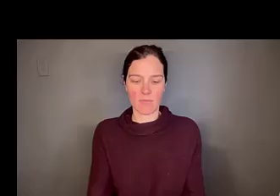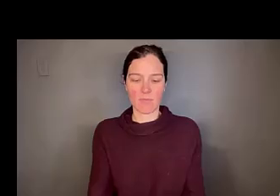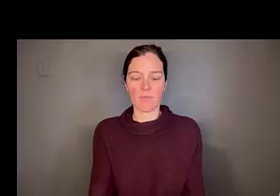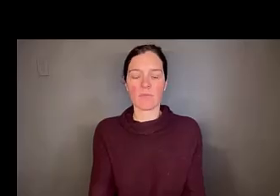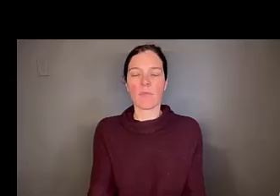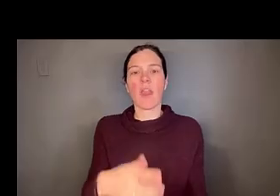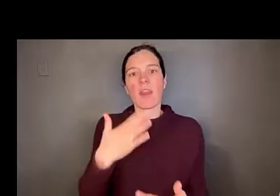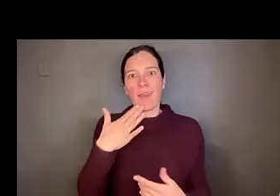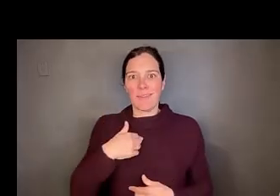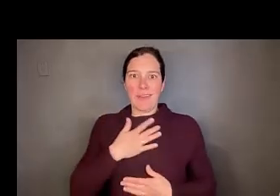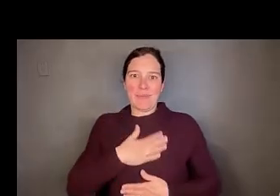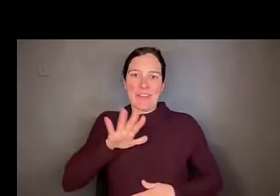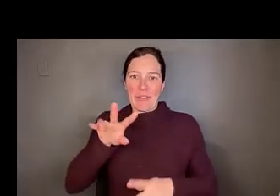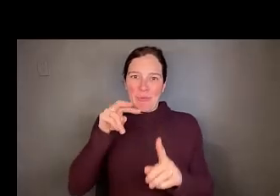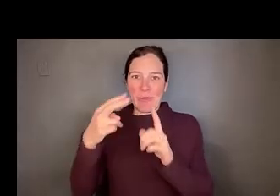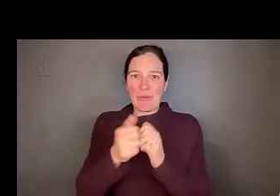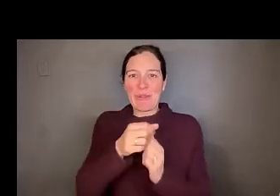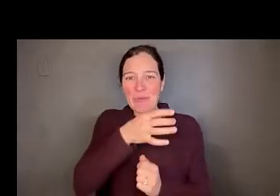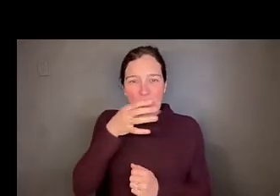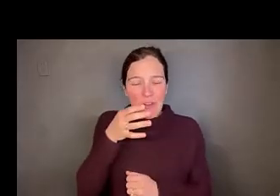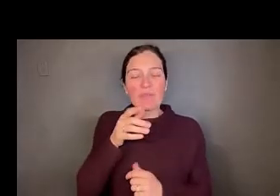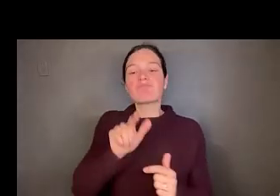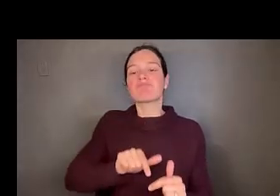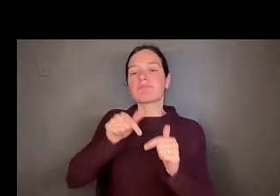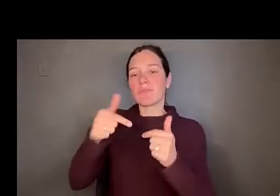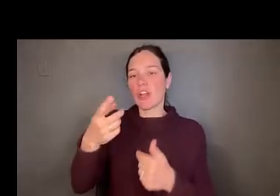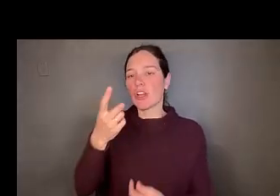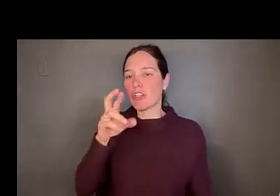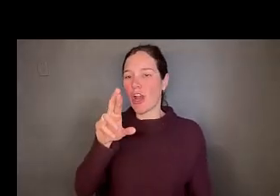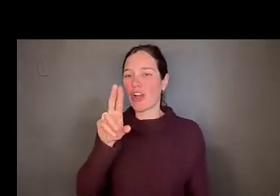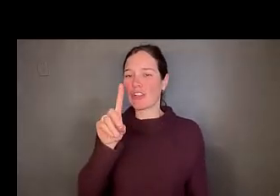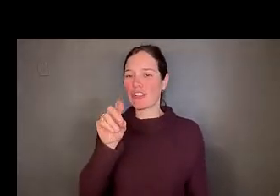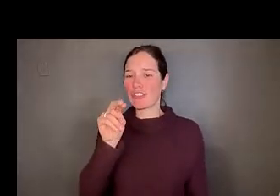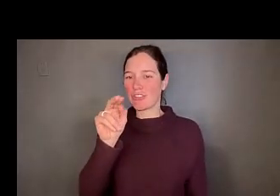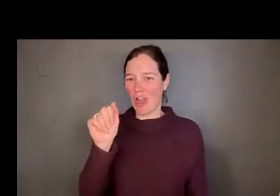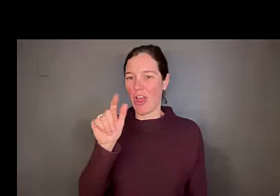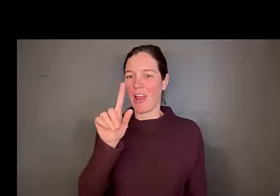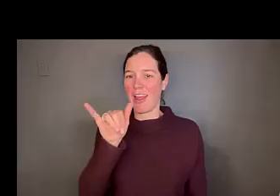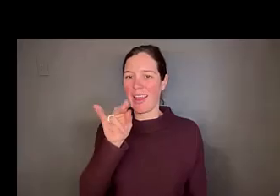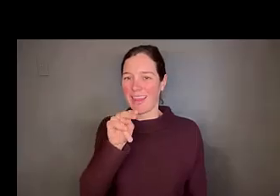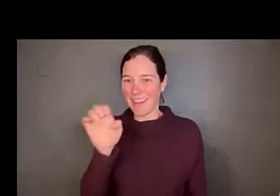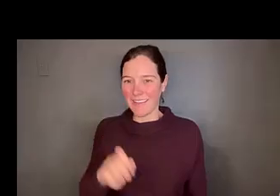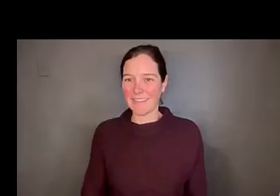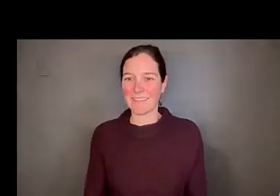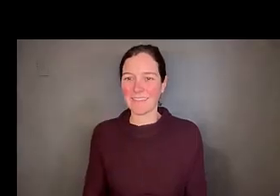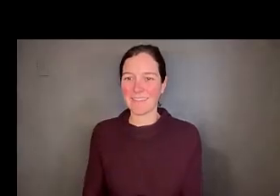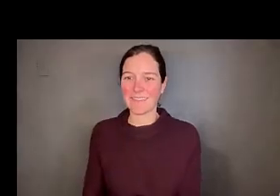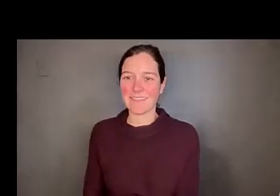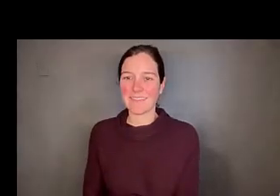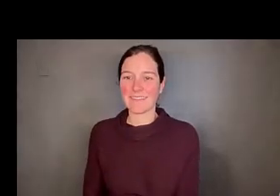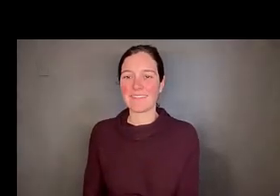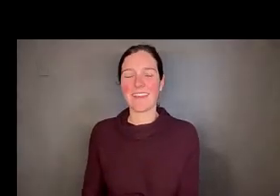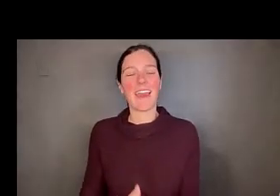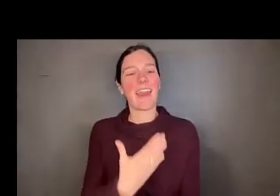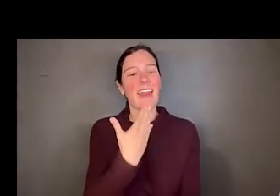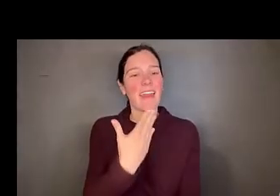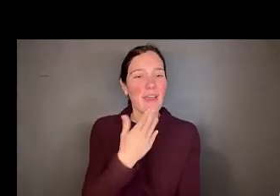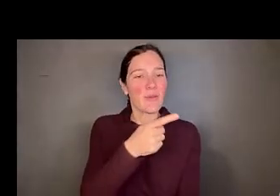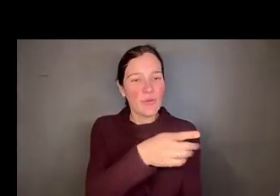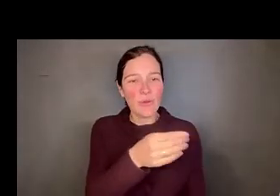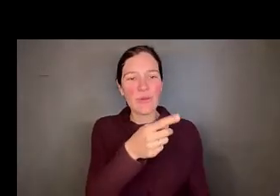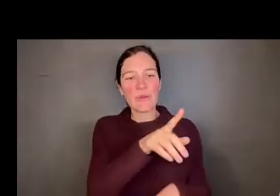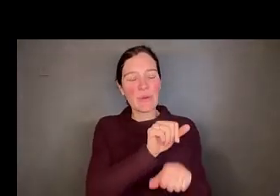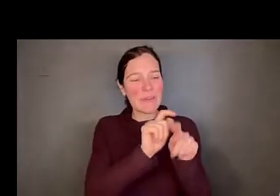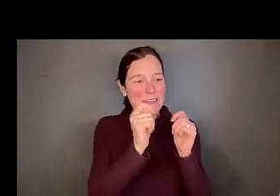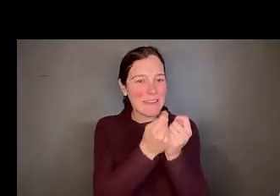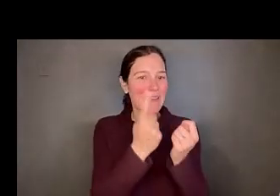representing rural hospitals. Dr. Donna Lynn. Great. Thanks, representing Kim. our safety net. Thanks to you and all your team for all the work that